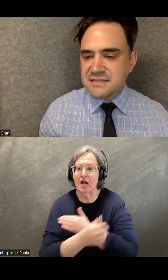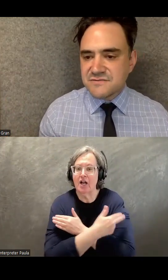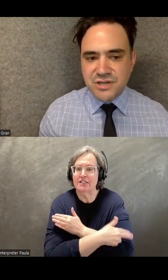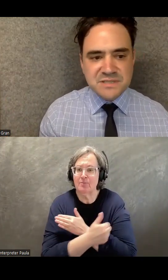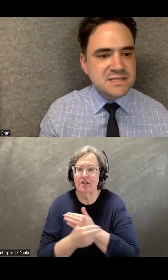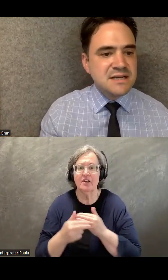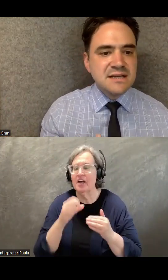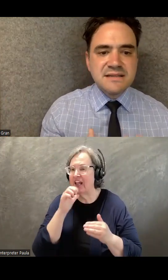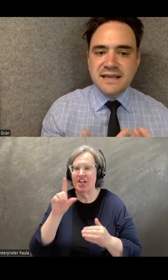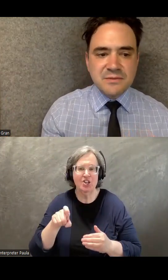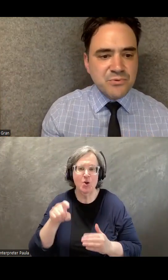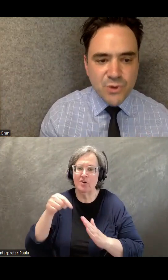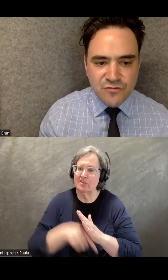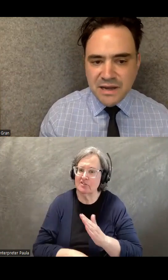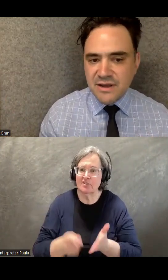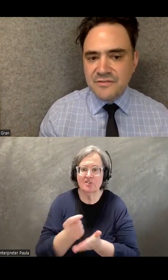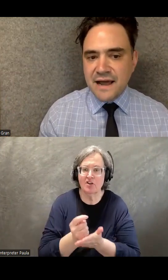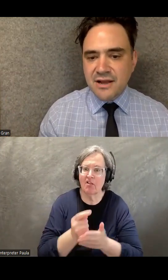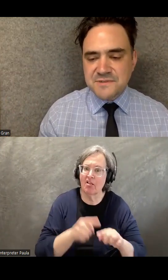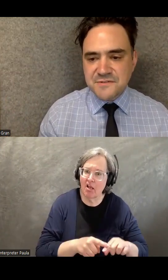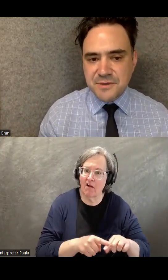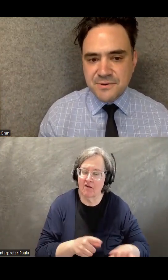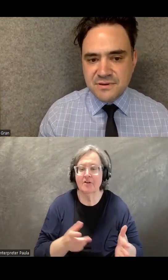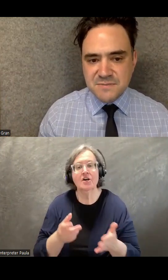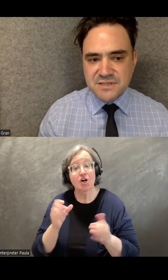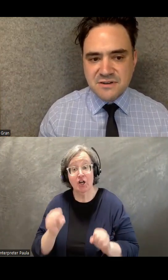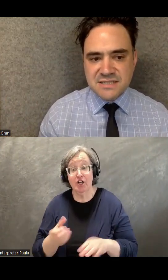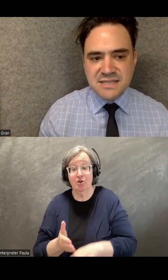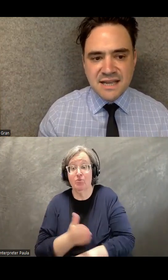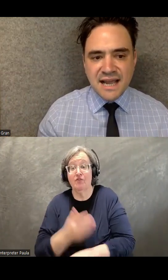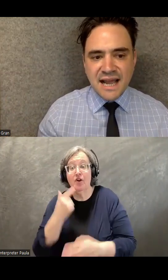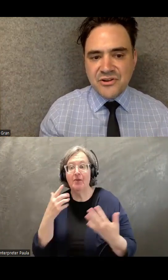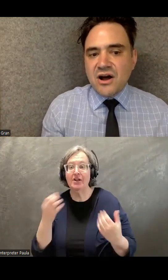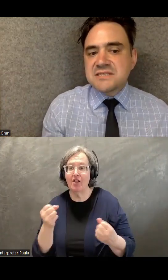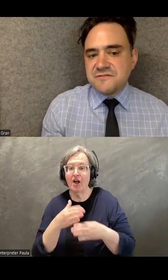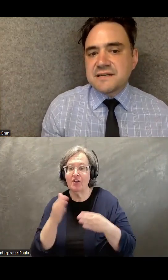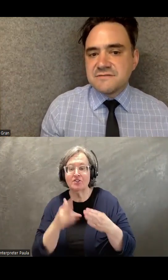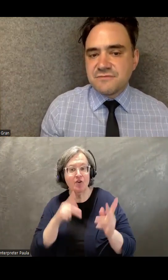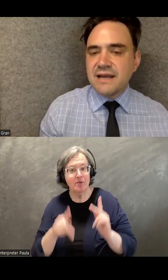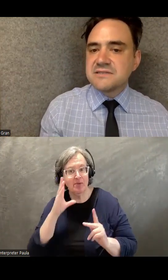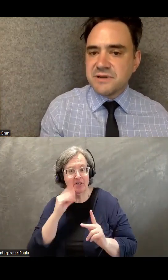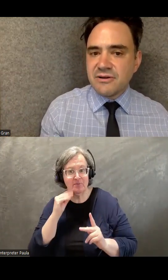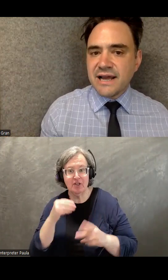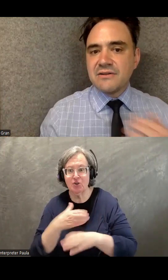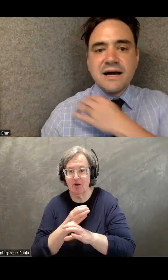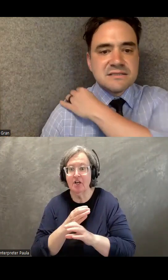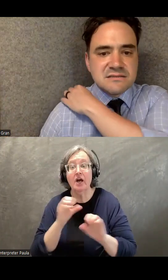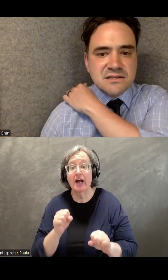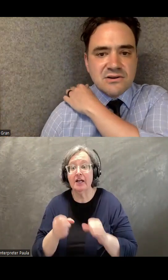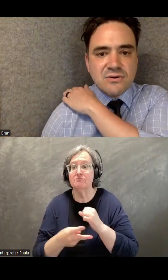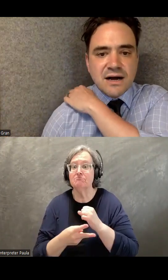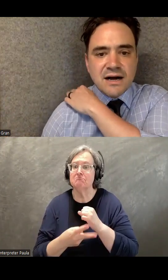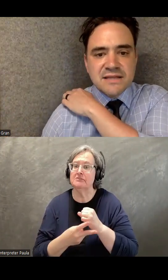on intensive treatments. They can improve mental health outcomes for people experiencing crisis, and they're cost effective, right, as we already